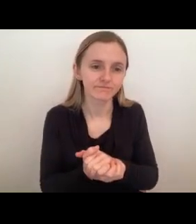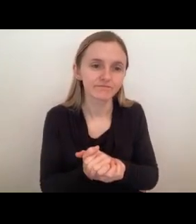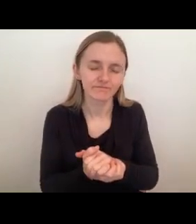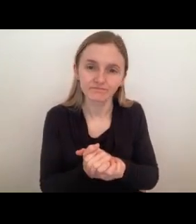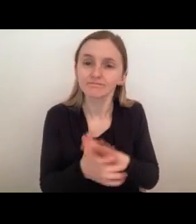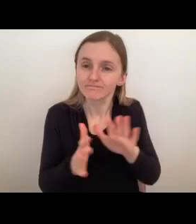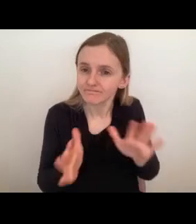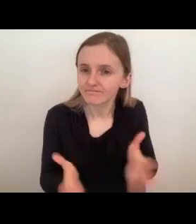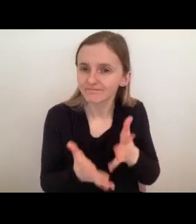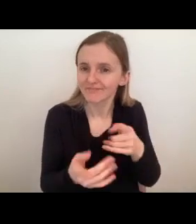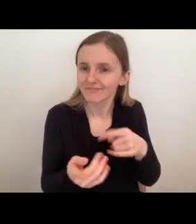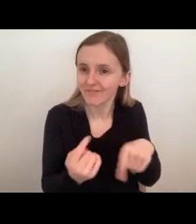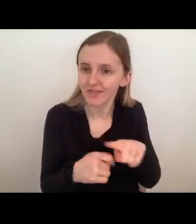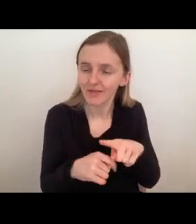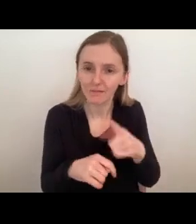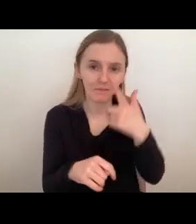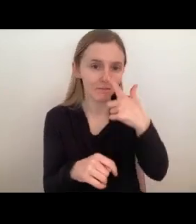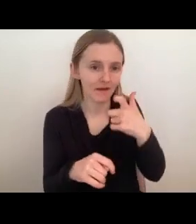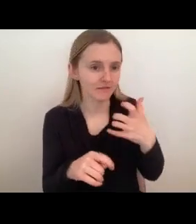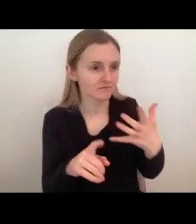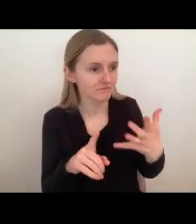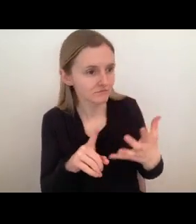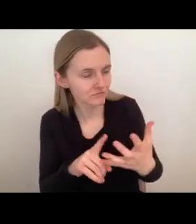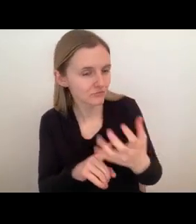achieve as much,